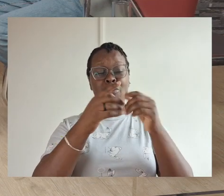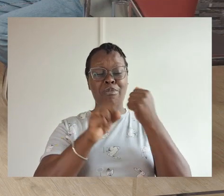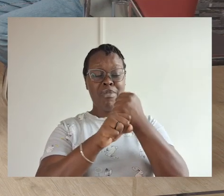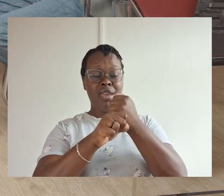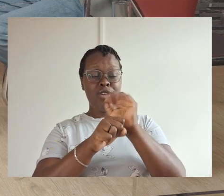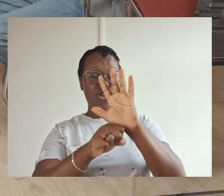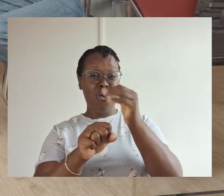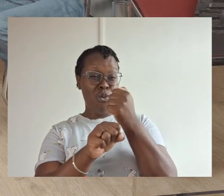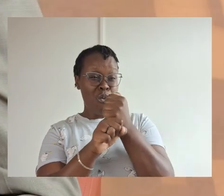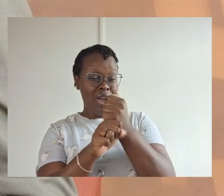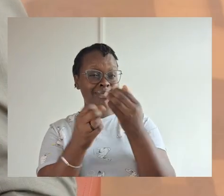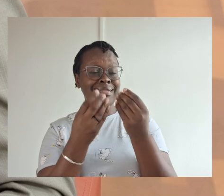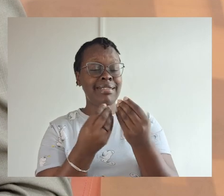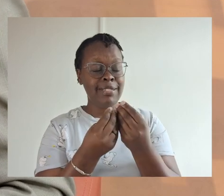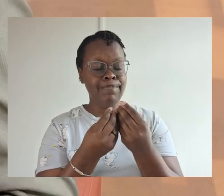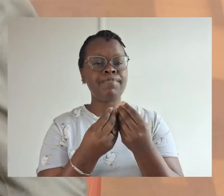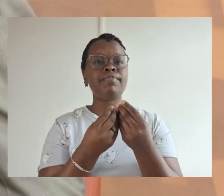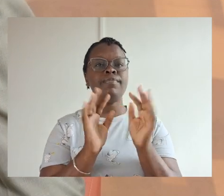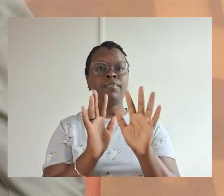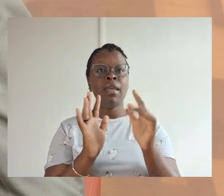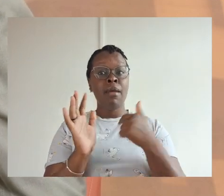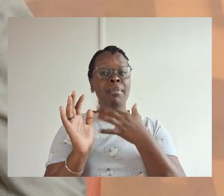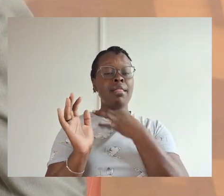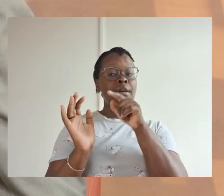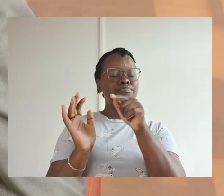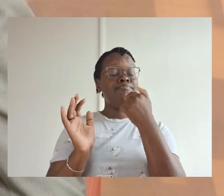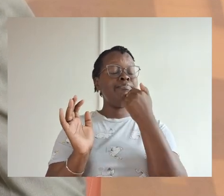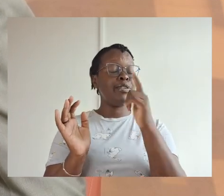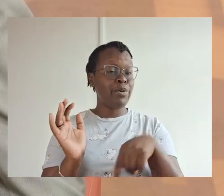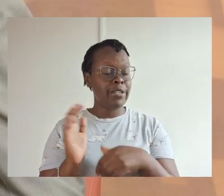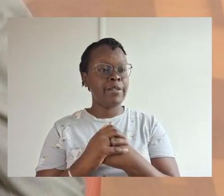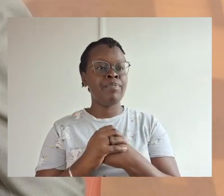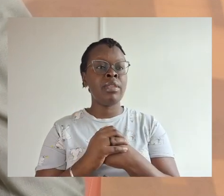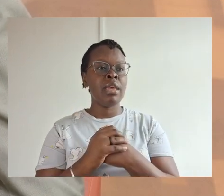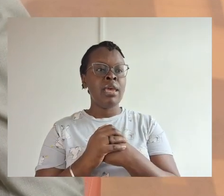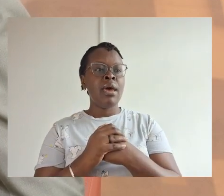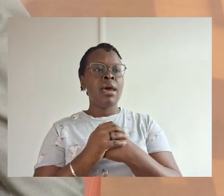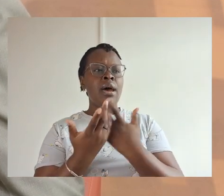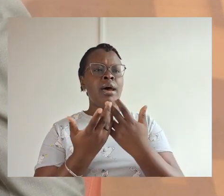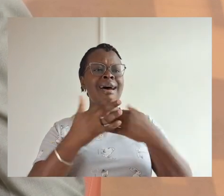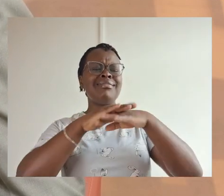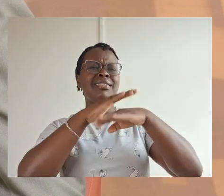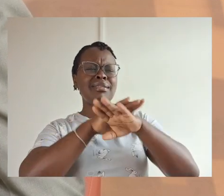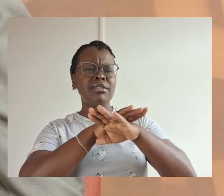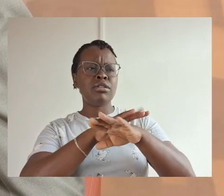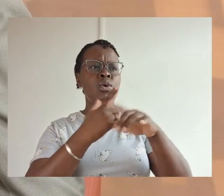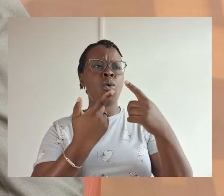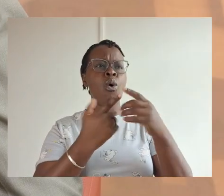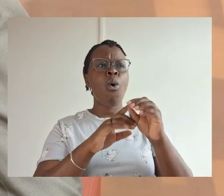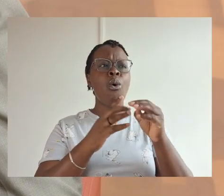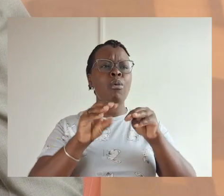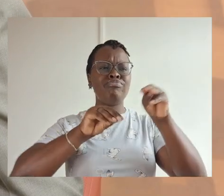easier? I like what Abdinoor alluded to that mobility, the issue of